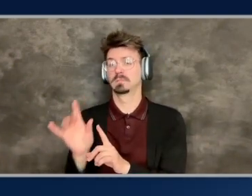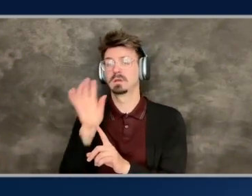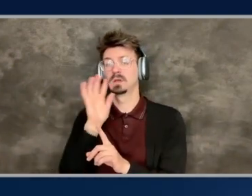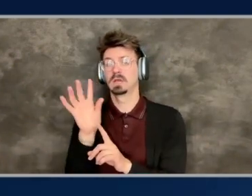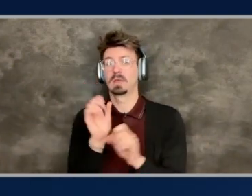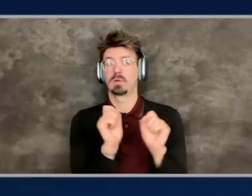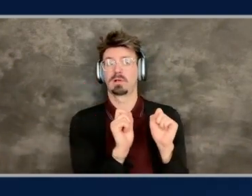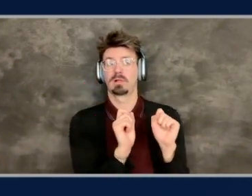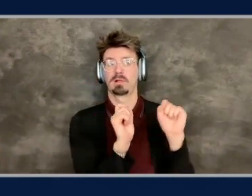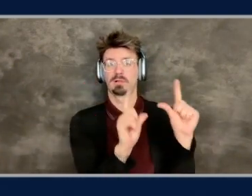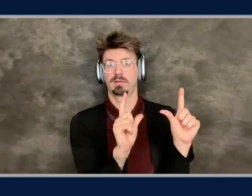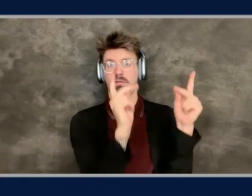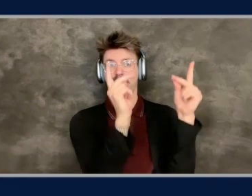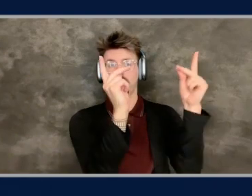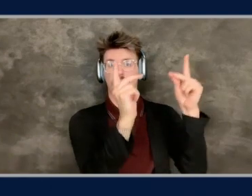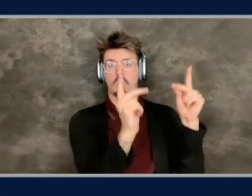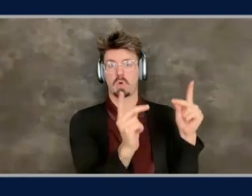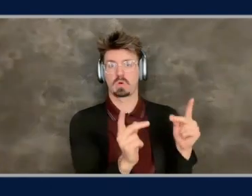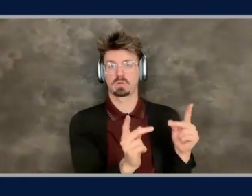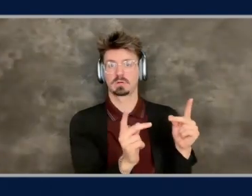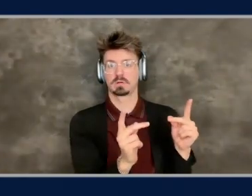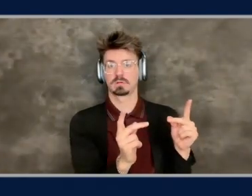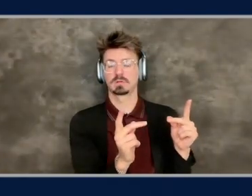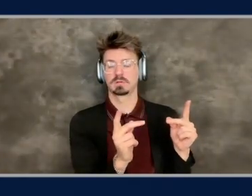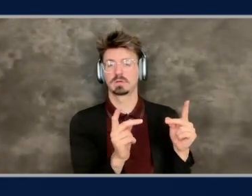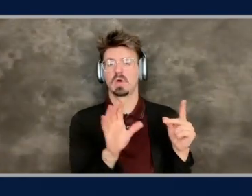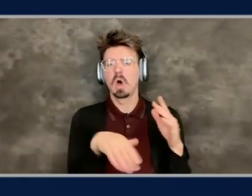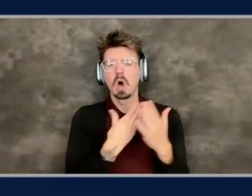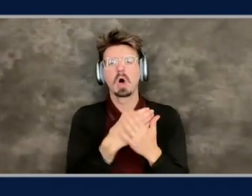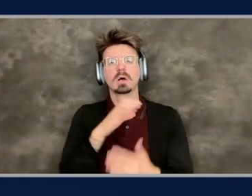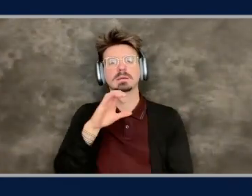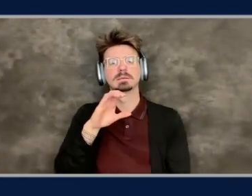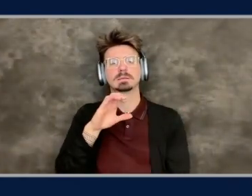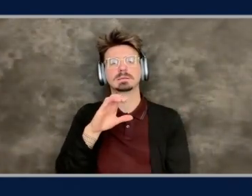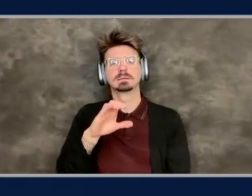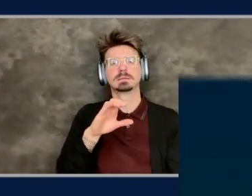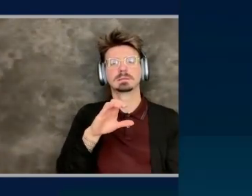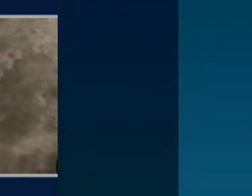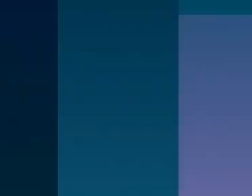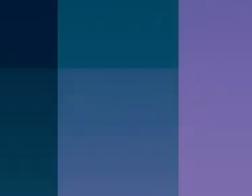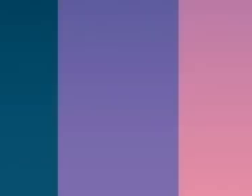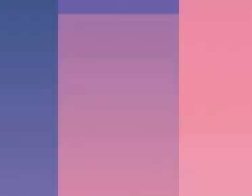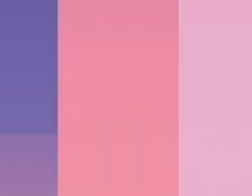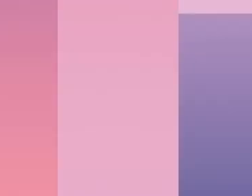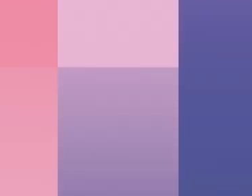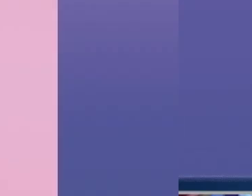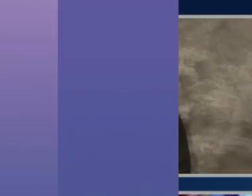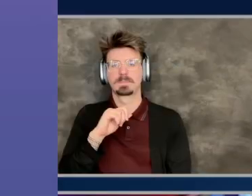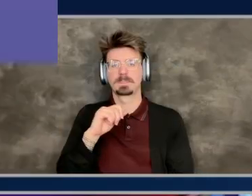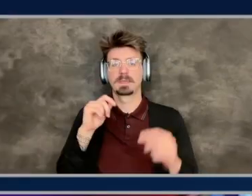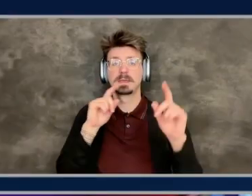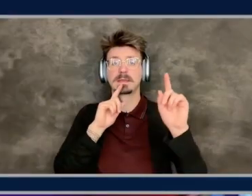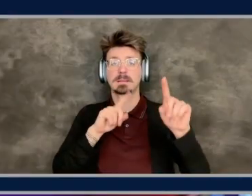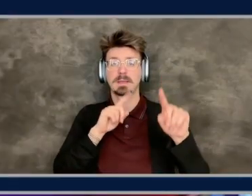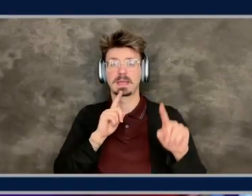there. You'll see all of the CLI commands that we use in the console to create that instance, or about to create that instance. The great thing about this is